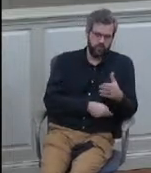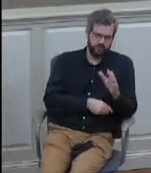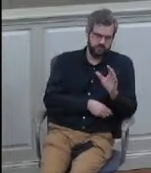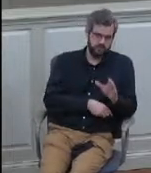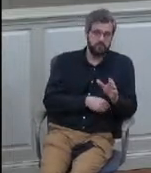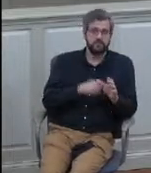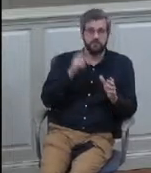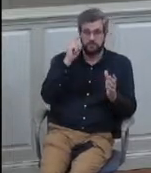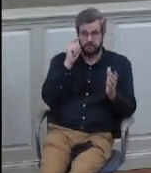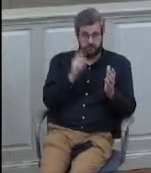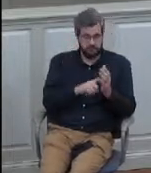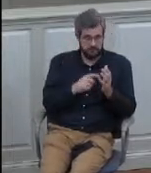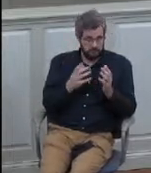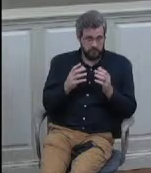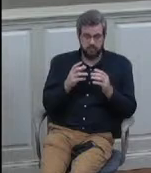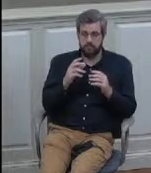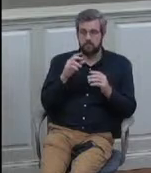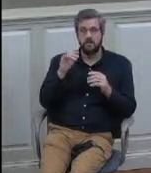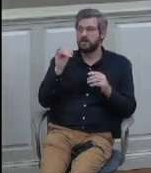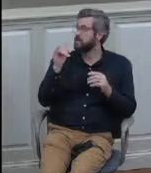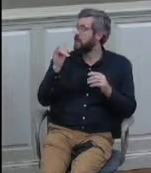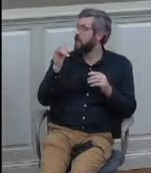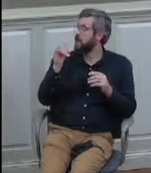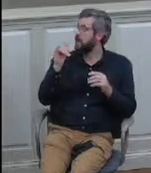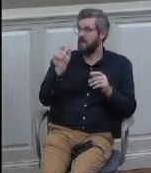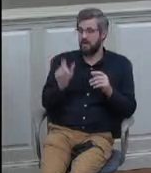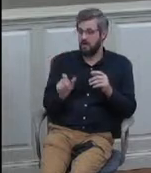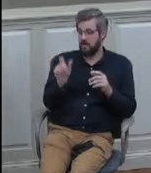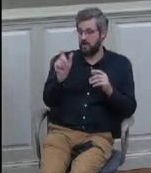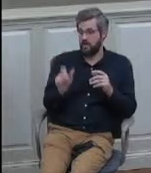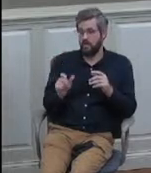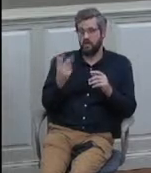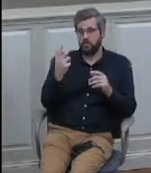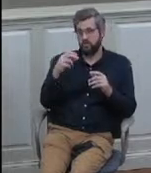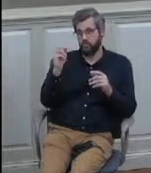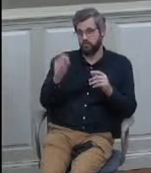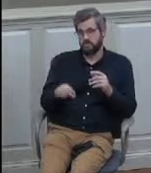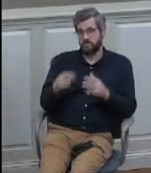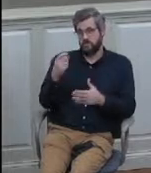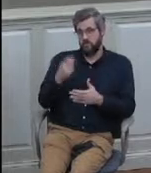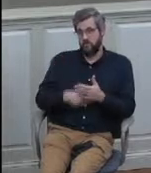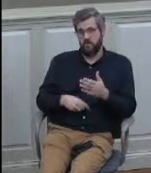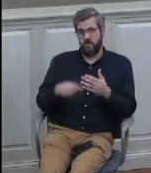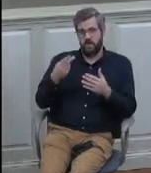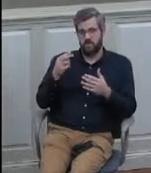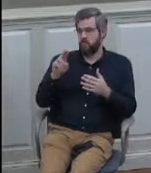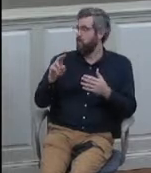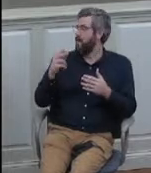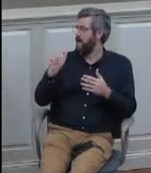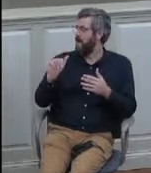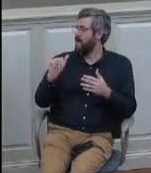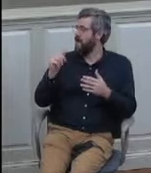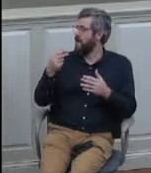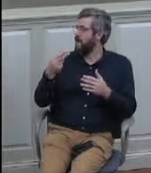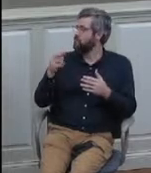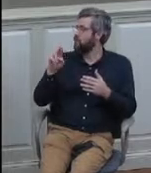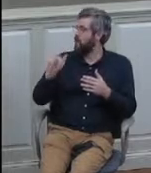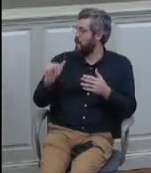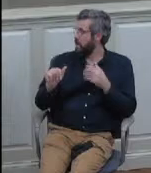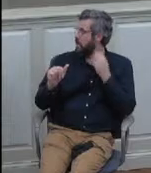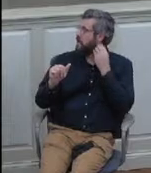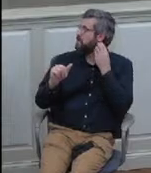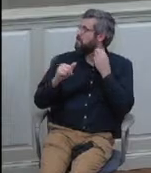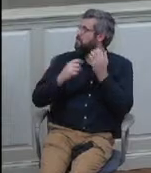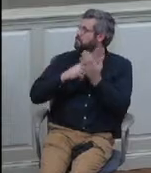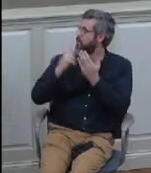thing to notice on here is if you look at the yellow line item, 3% of our cost was our HRA program. That is something that won't, and